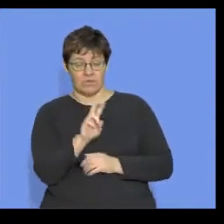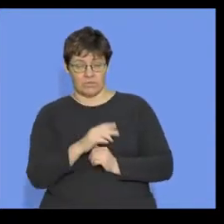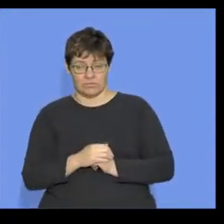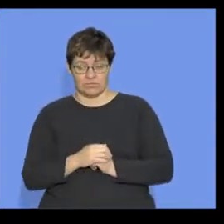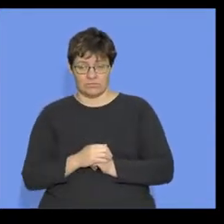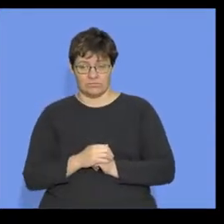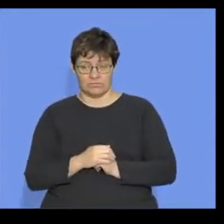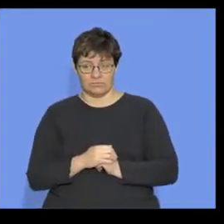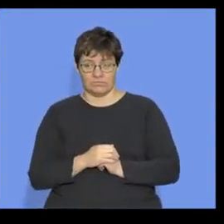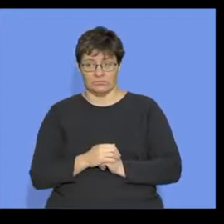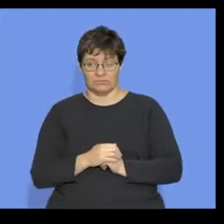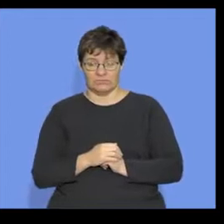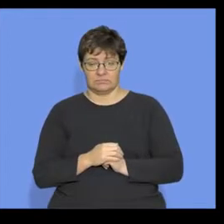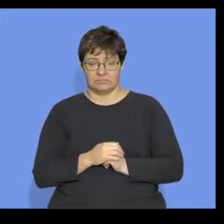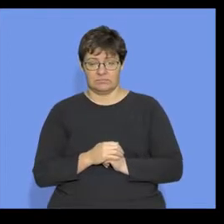this now,